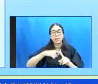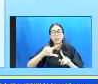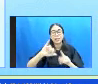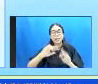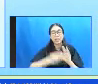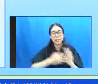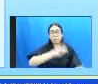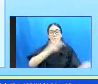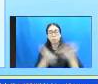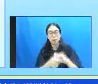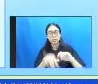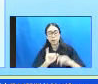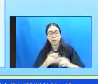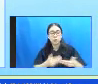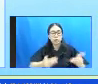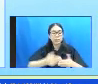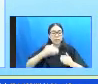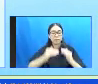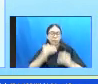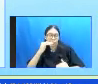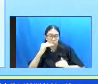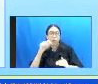inclusive the climate action.